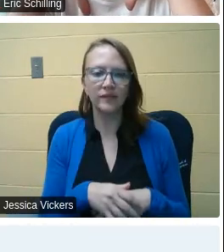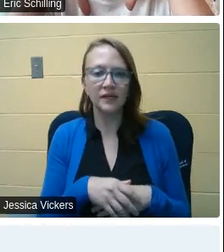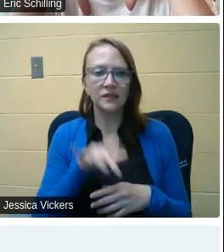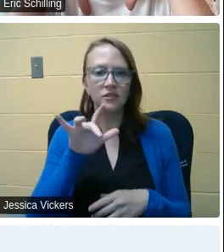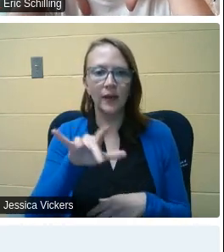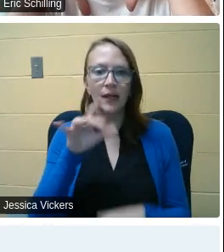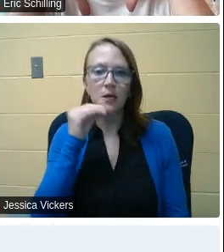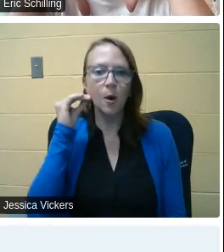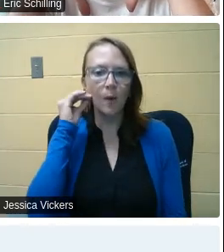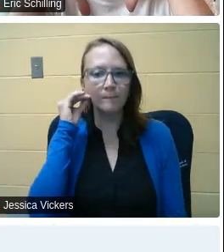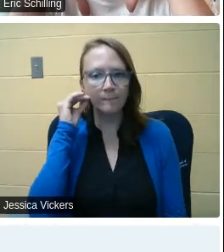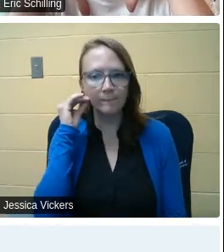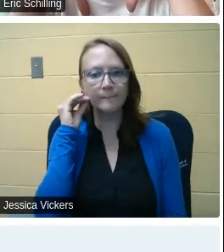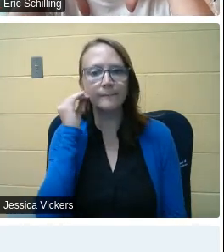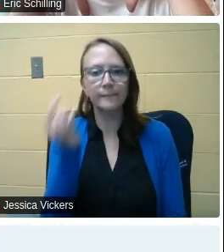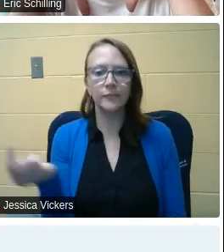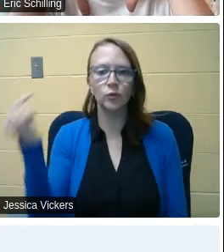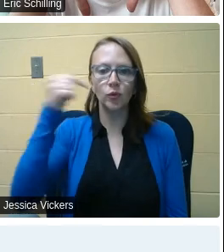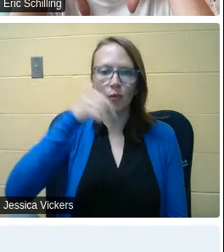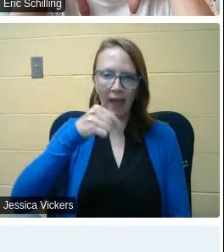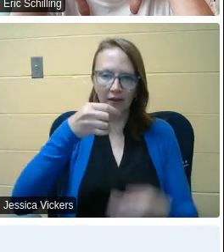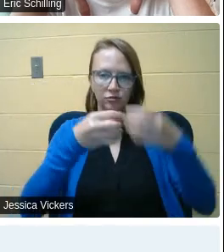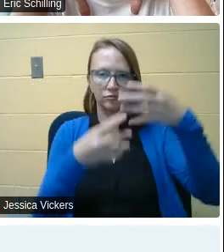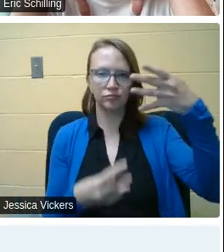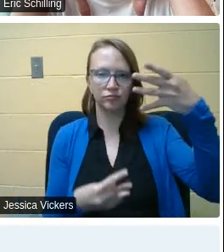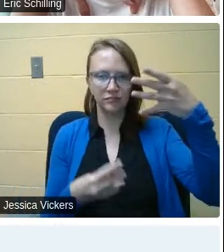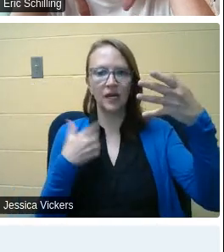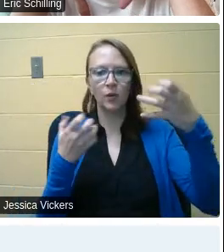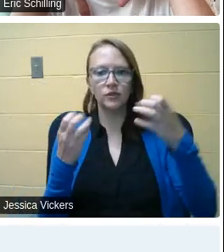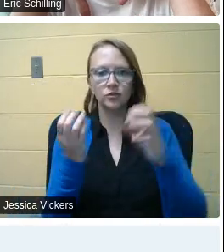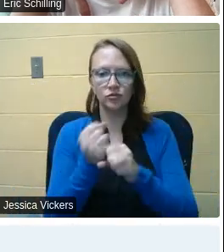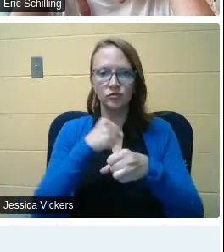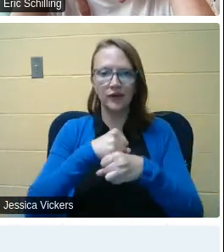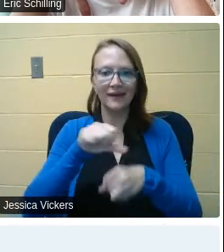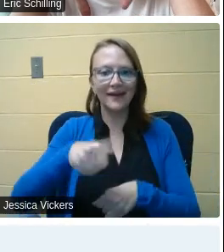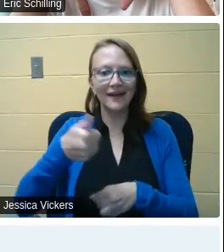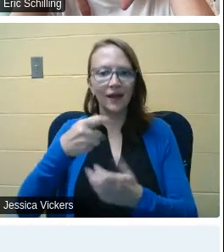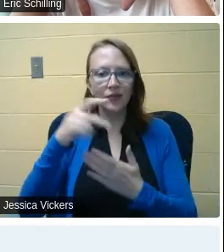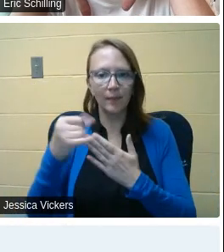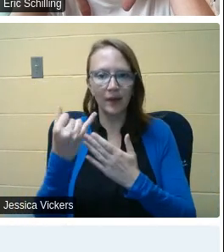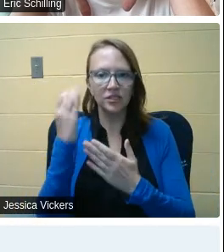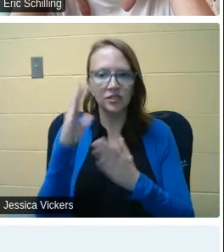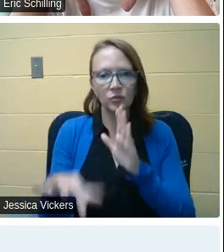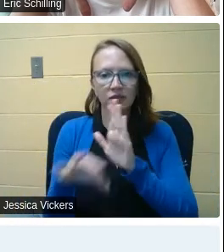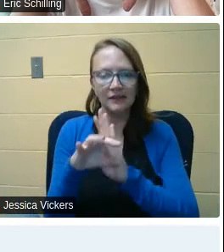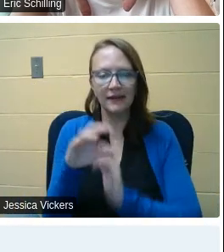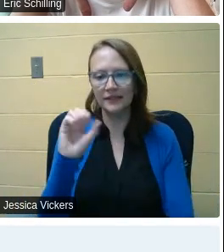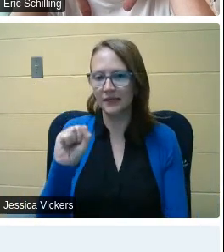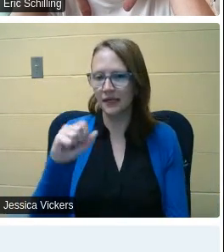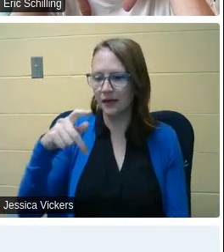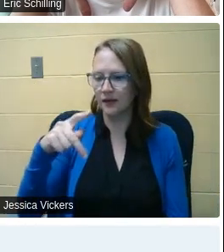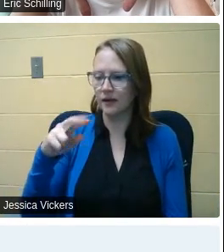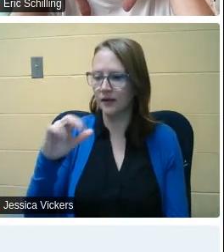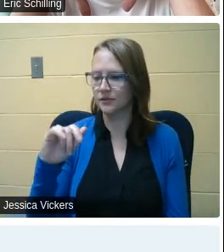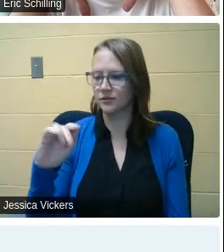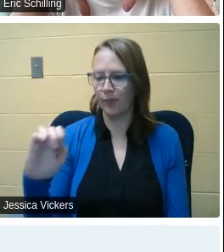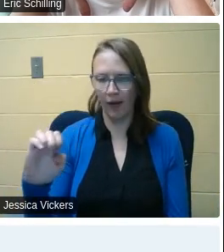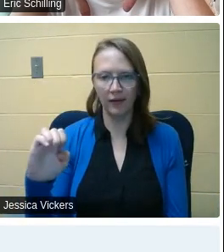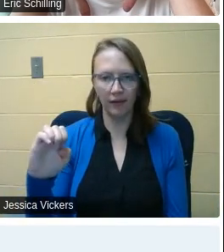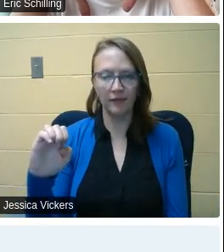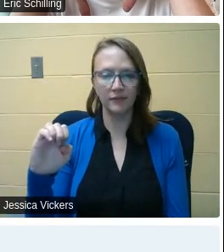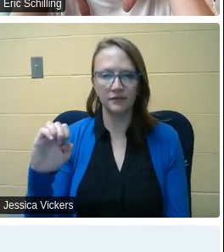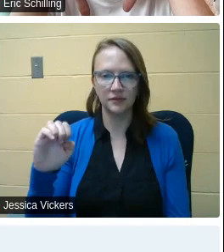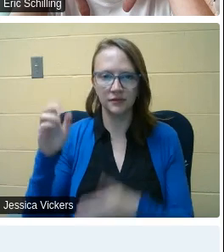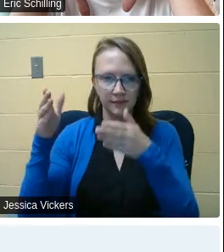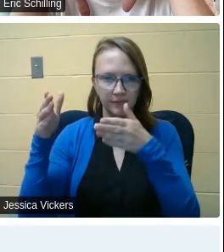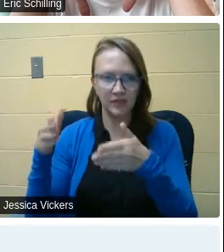my lobby, and I want to create another project this time. Again, we're going to choose a sprite, and this time I'm going to go and choose